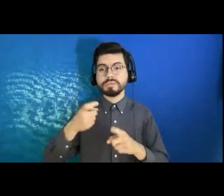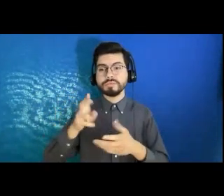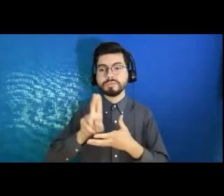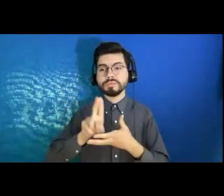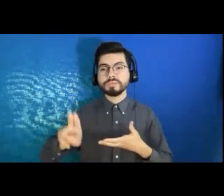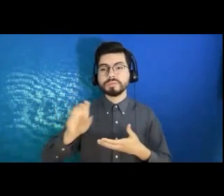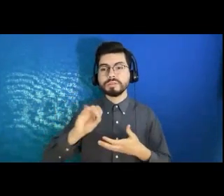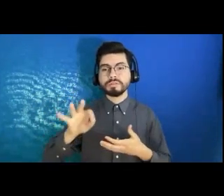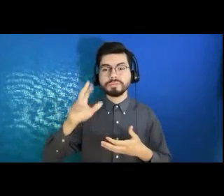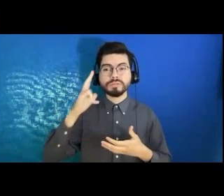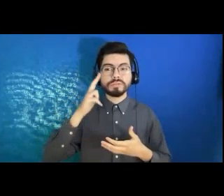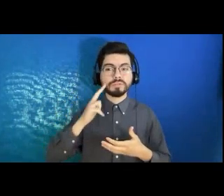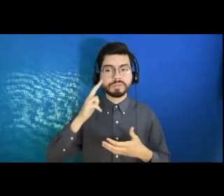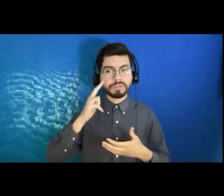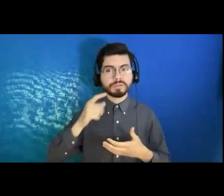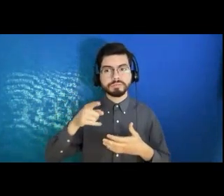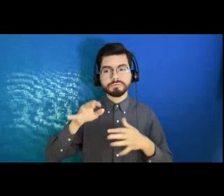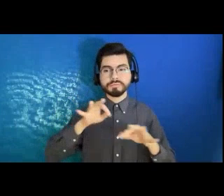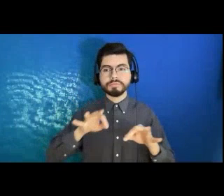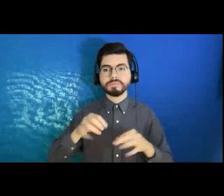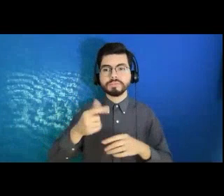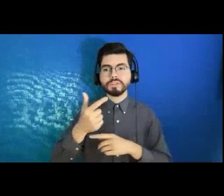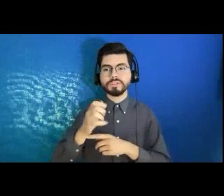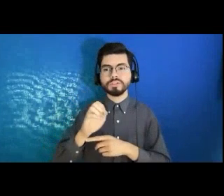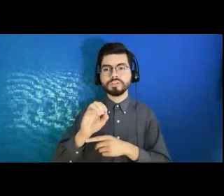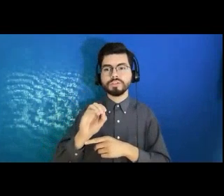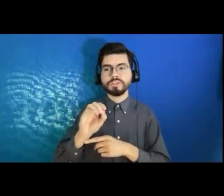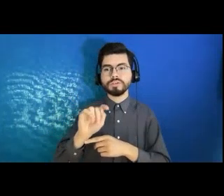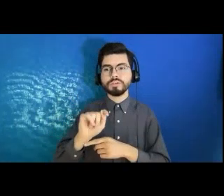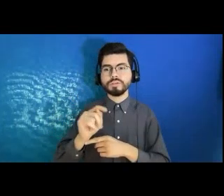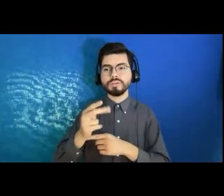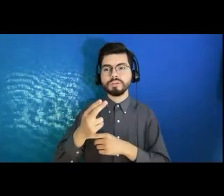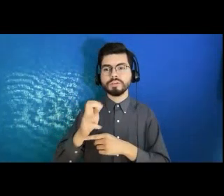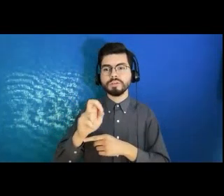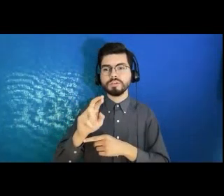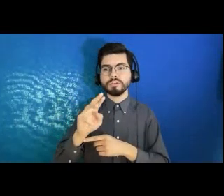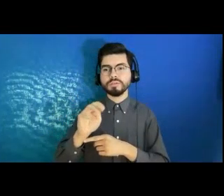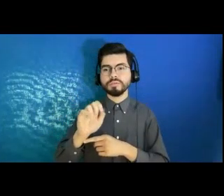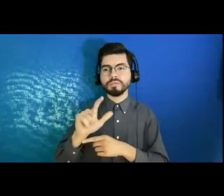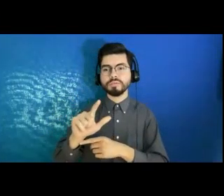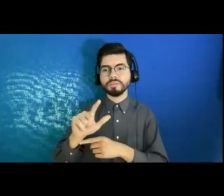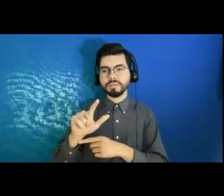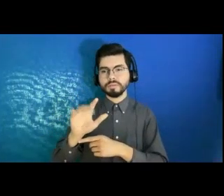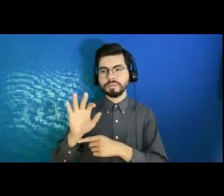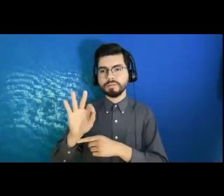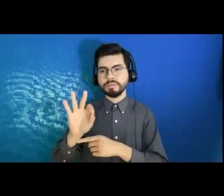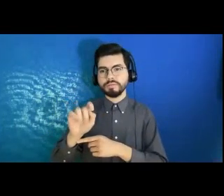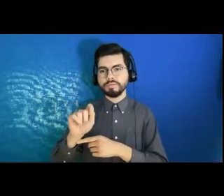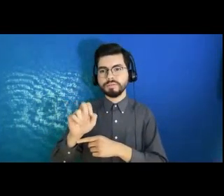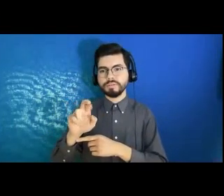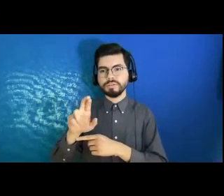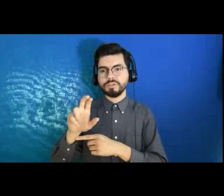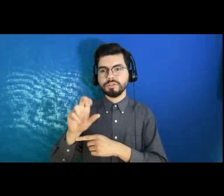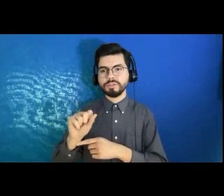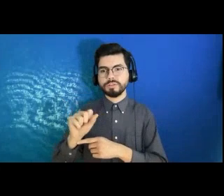some of the geothermal features and learning a little bit about Yellowstone. Thank you. Do I have the clicker?